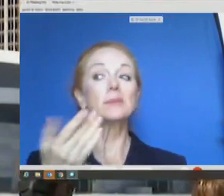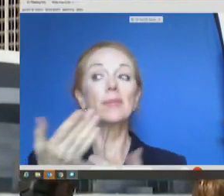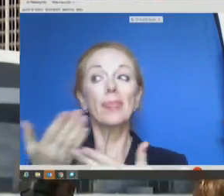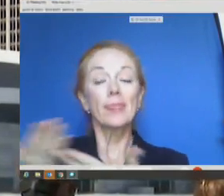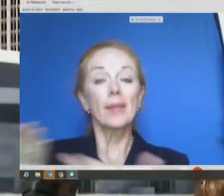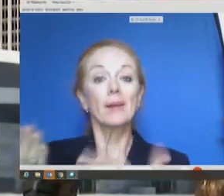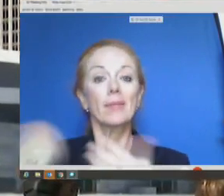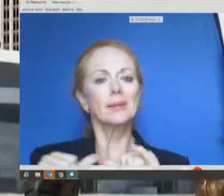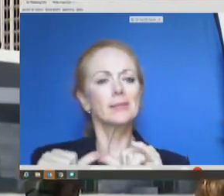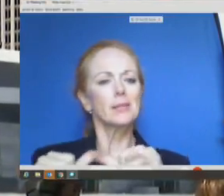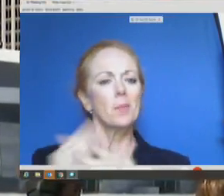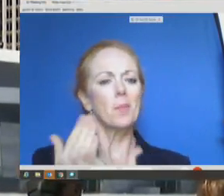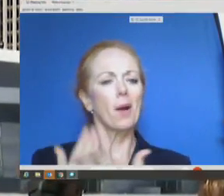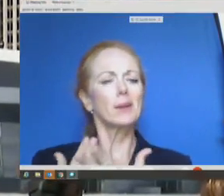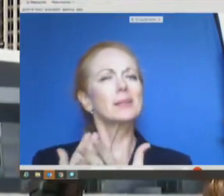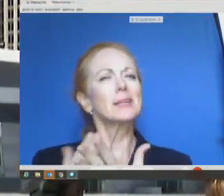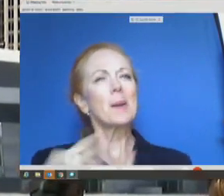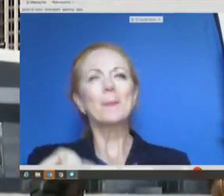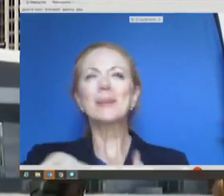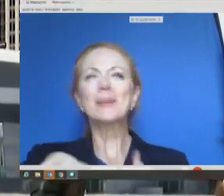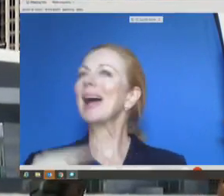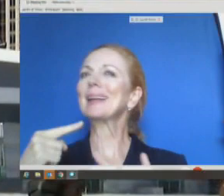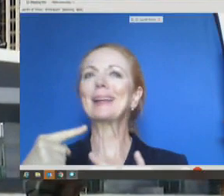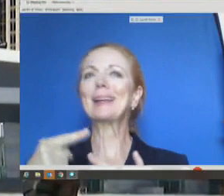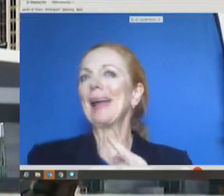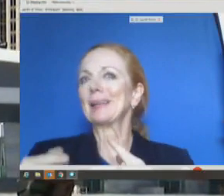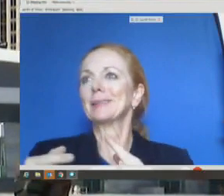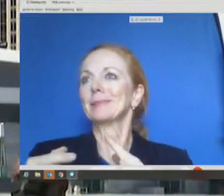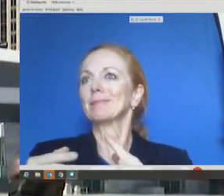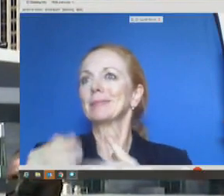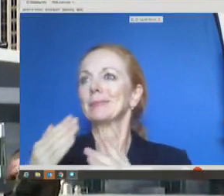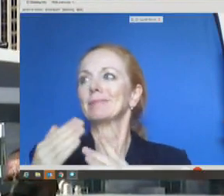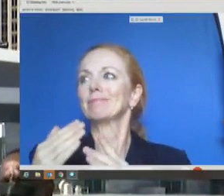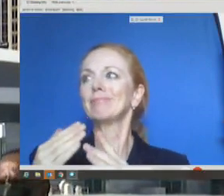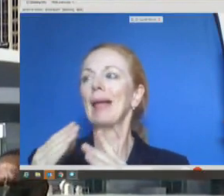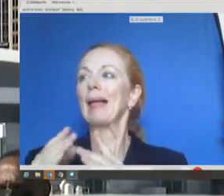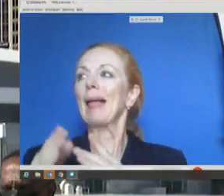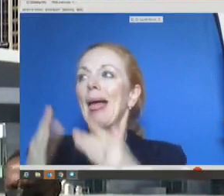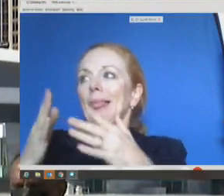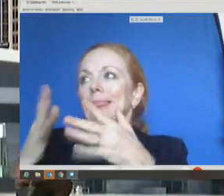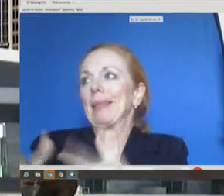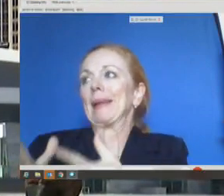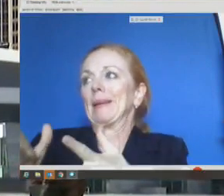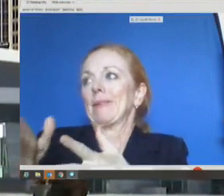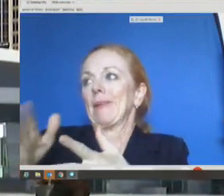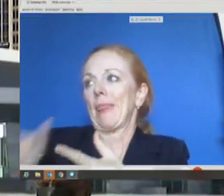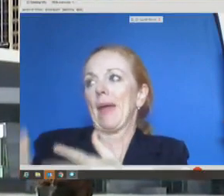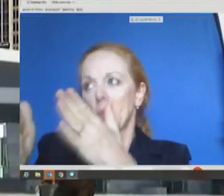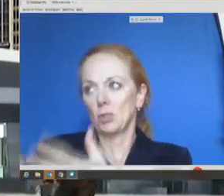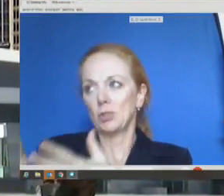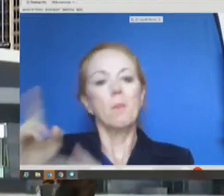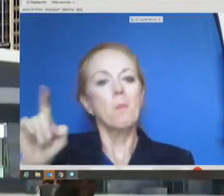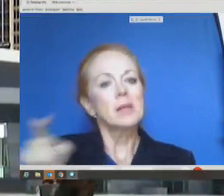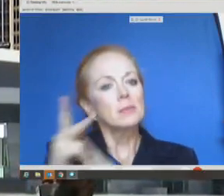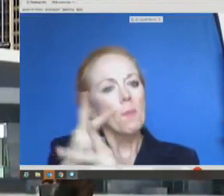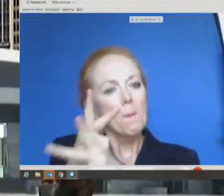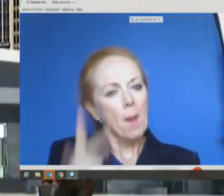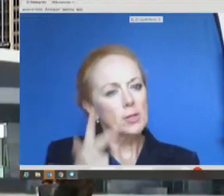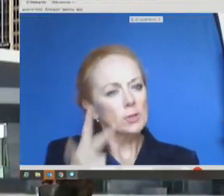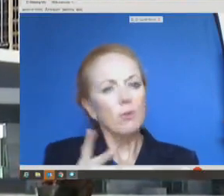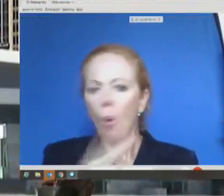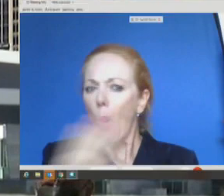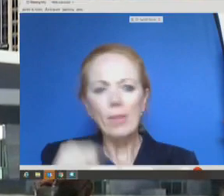we have a couple of ways to do that. One of those is to sit in there in person with the individual, and also we